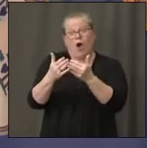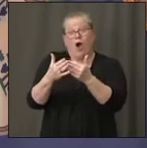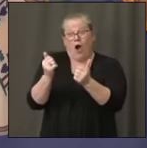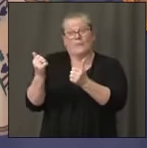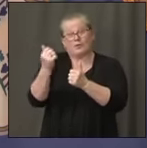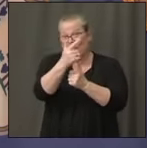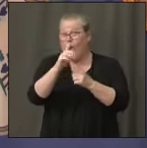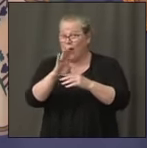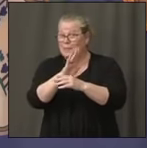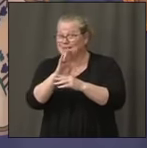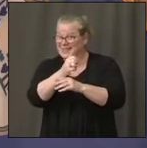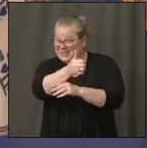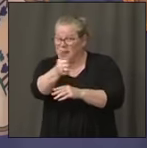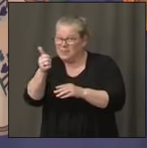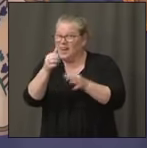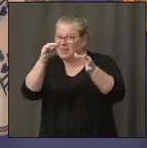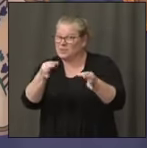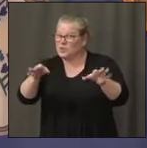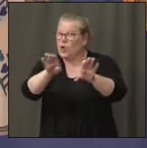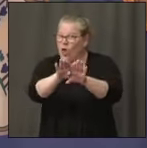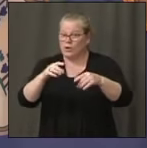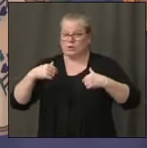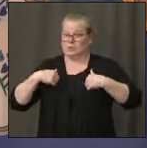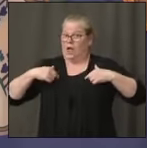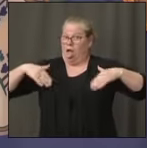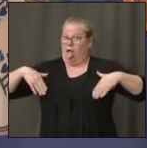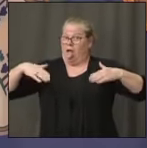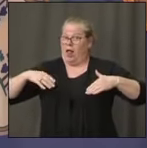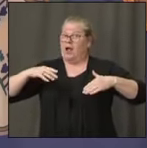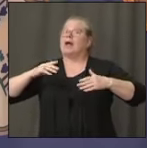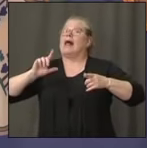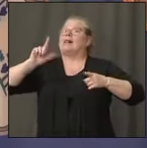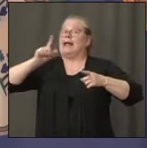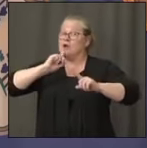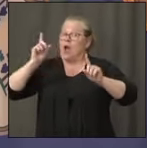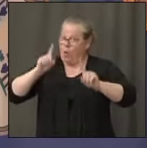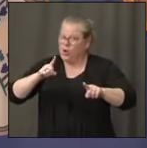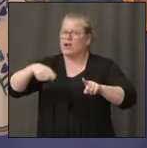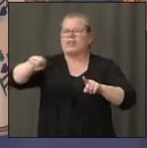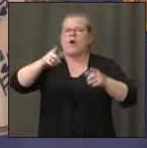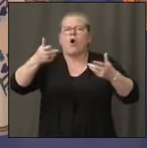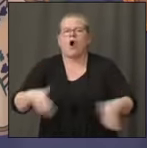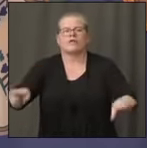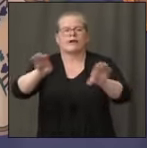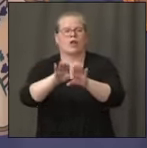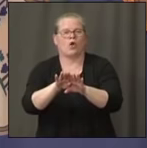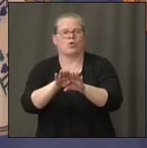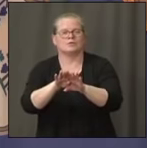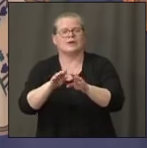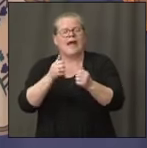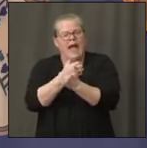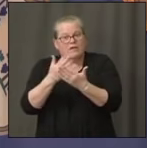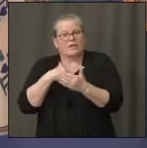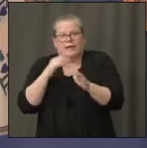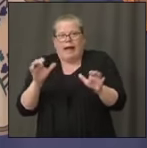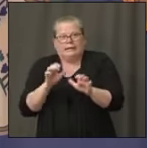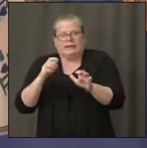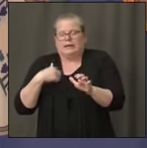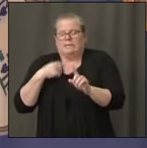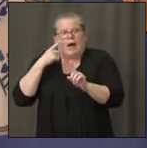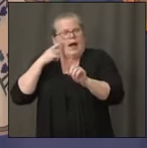had to close the last ones. Everything we did with an eye on limiting the spread of COVID. These executive powers that the